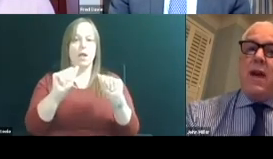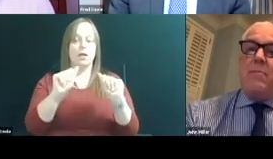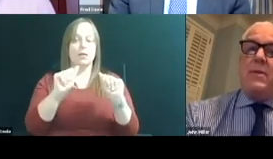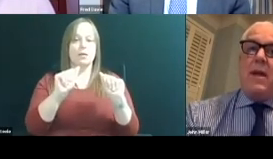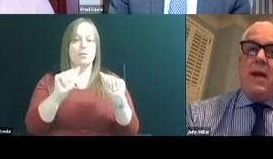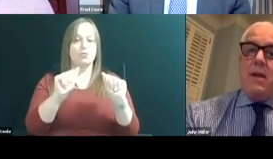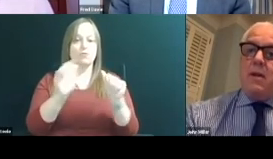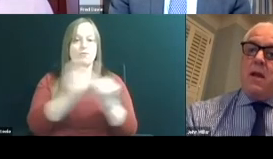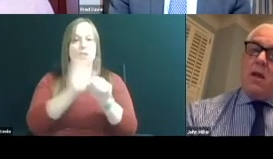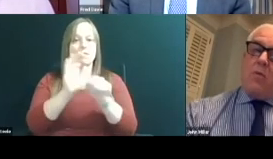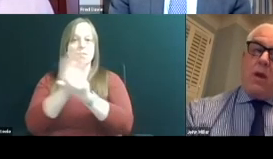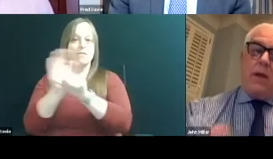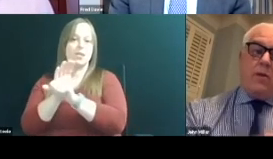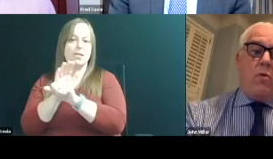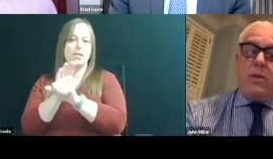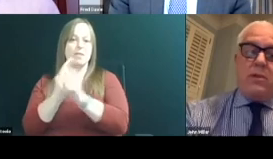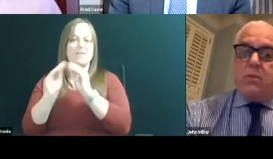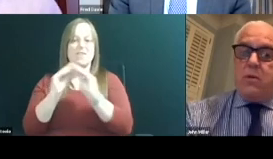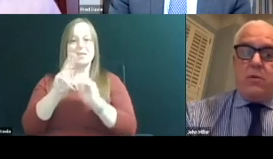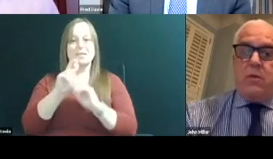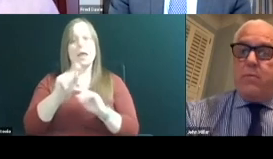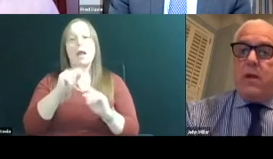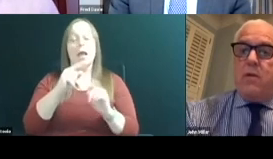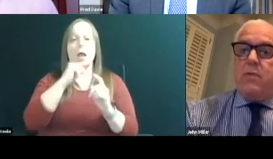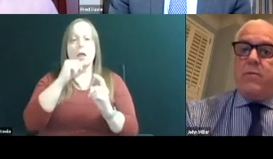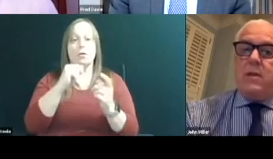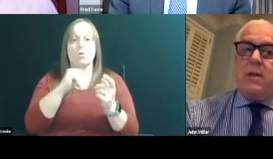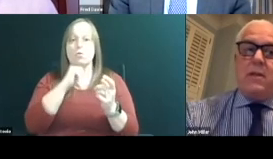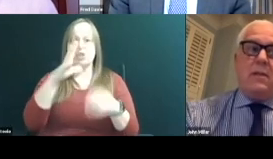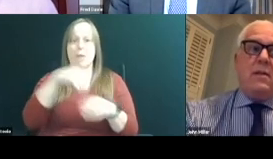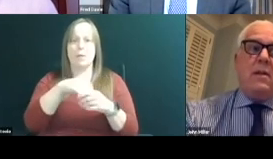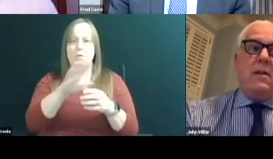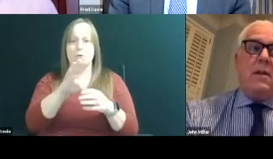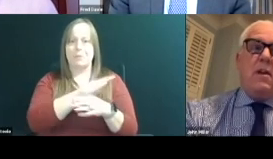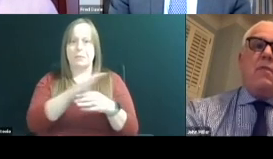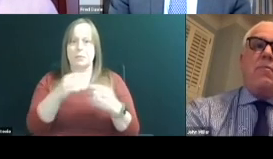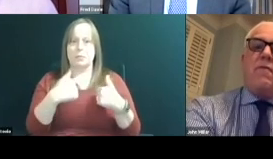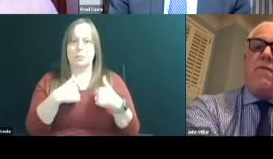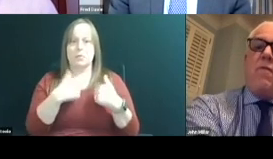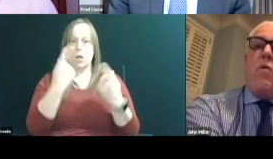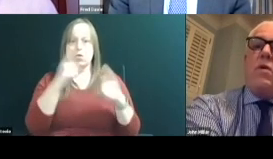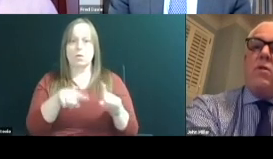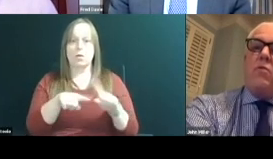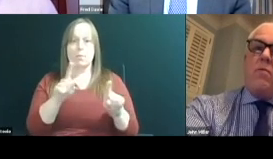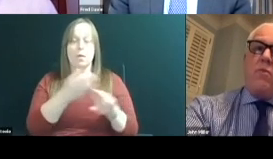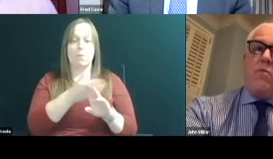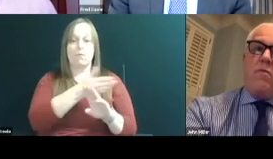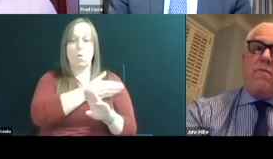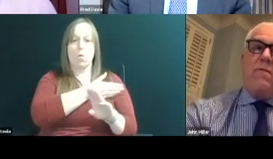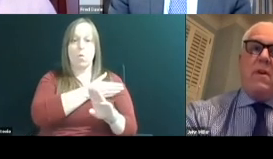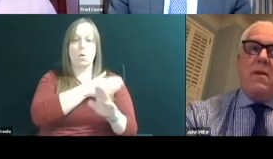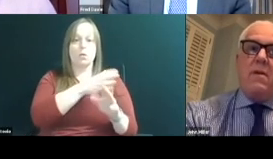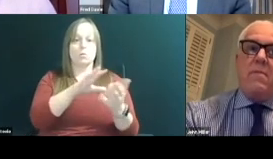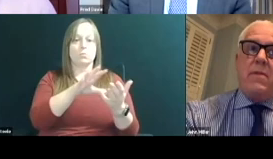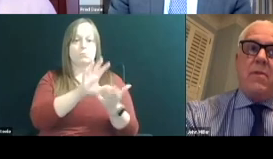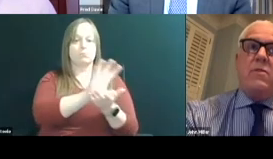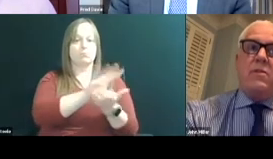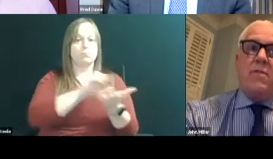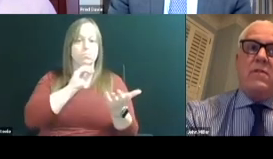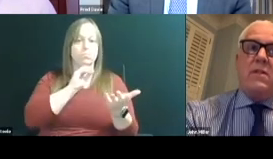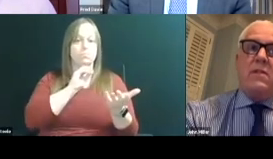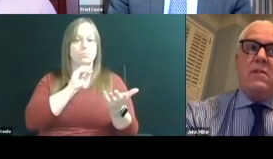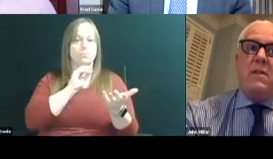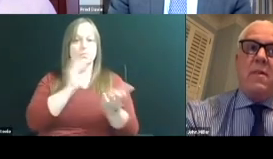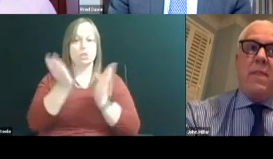those gaps. And while I don't disagree, we shouldn't be in those businesses. Before you remove